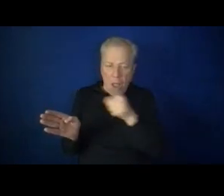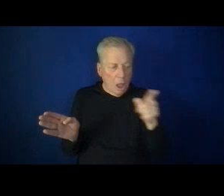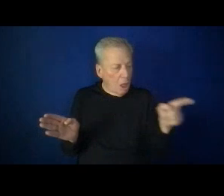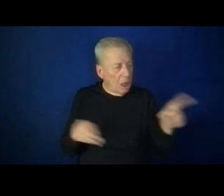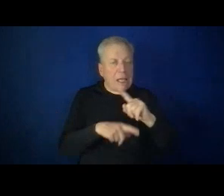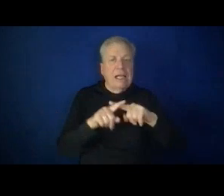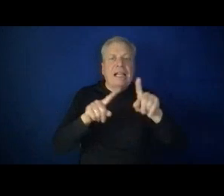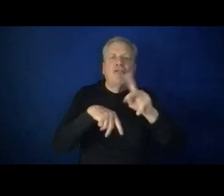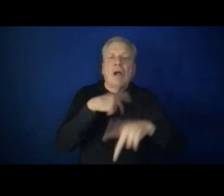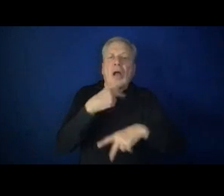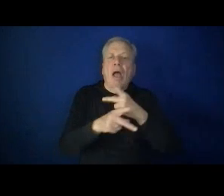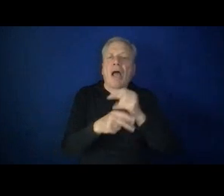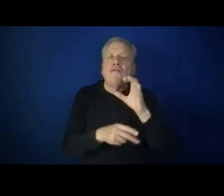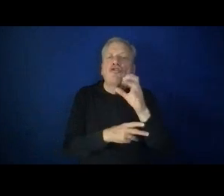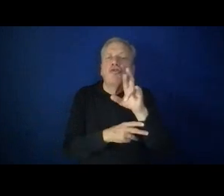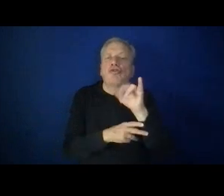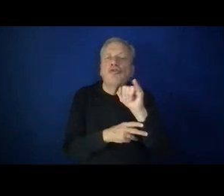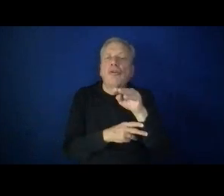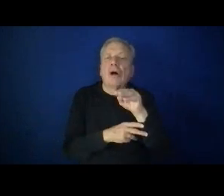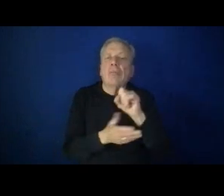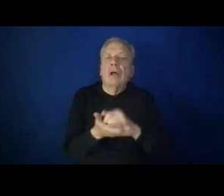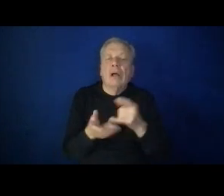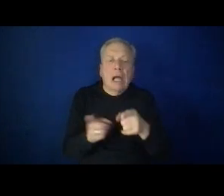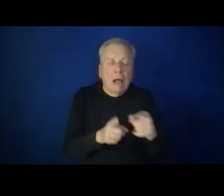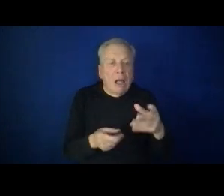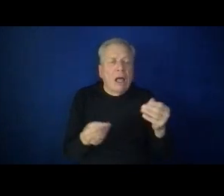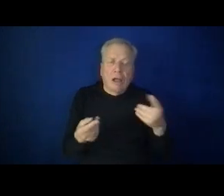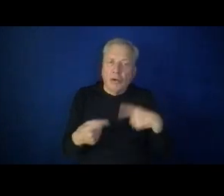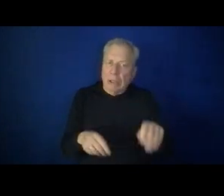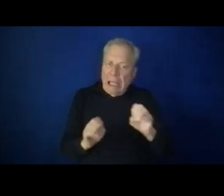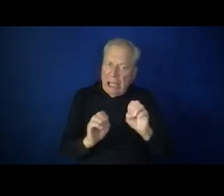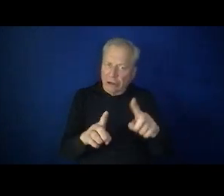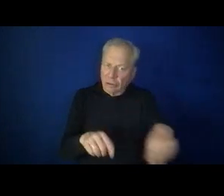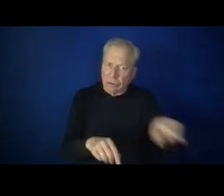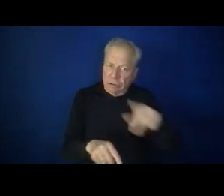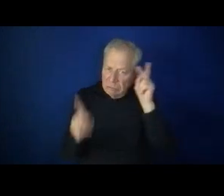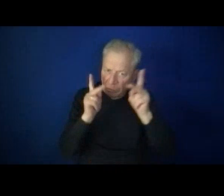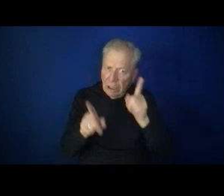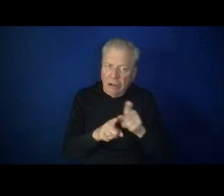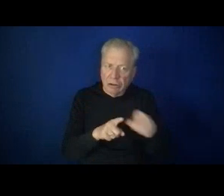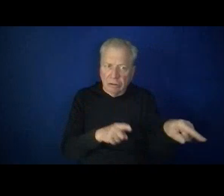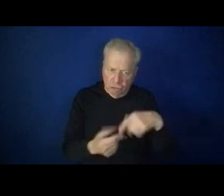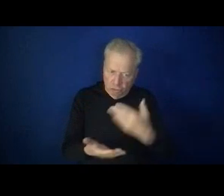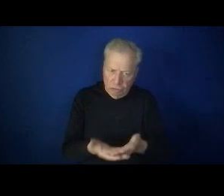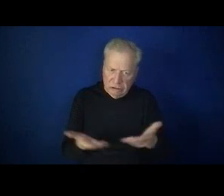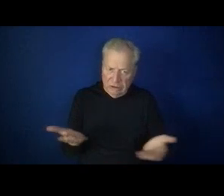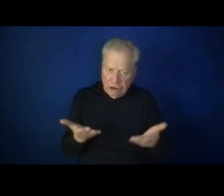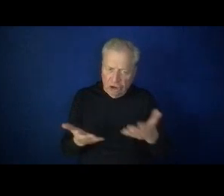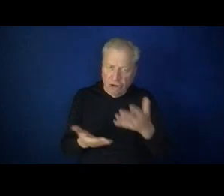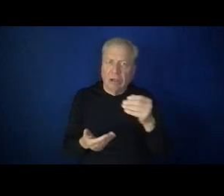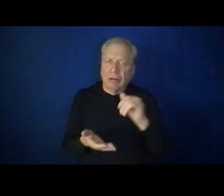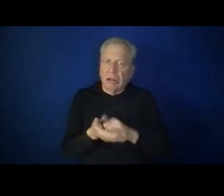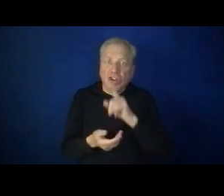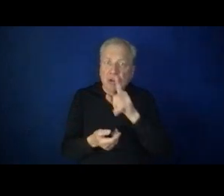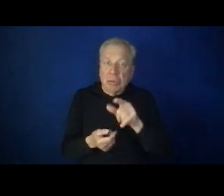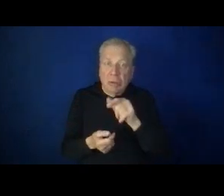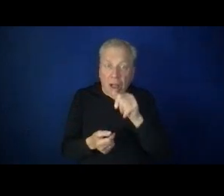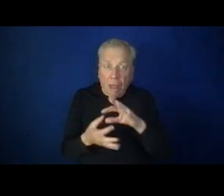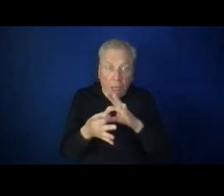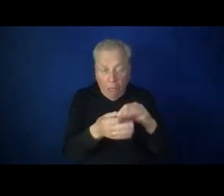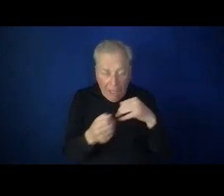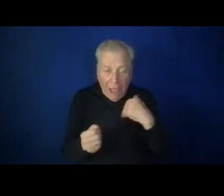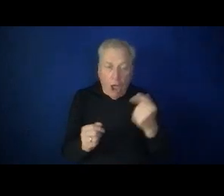understand and help maybe even educate our visitors as they come through the types of, and it's certainly not a scary thing. I keep going back to